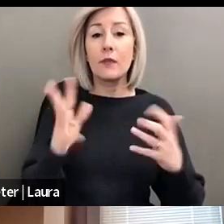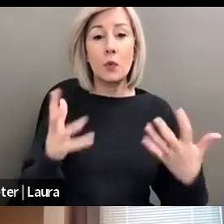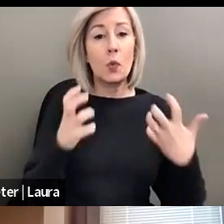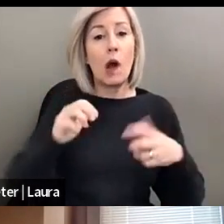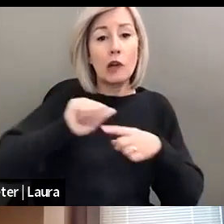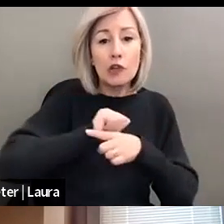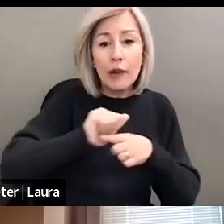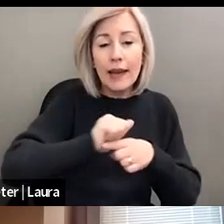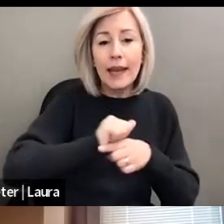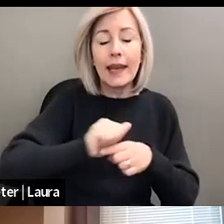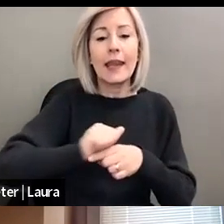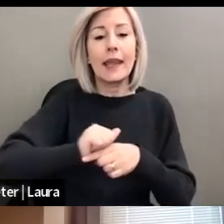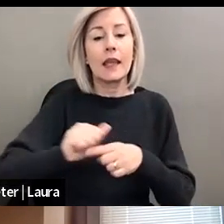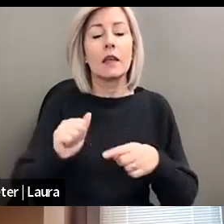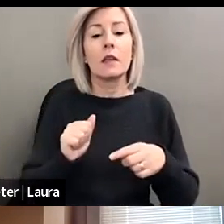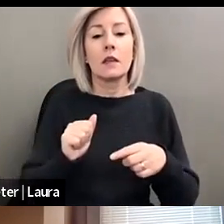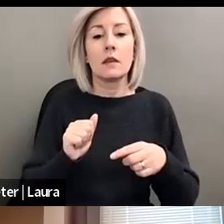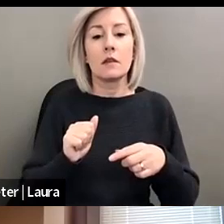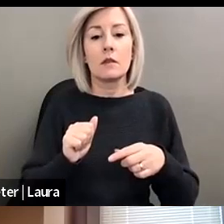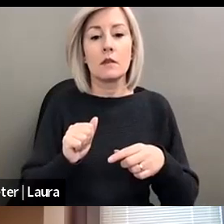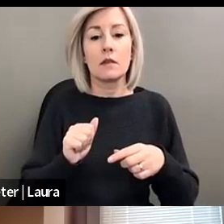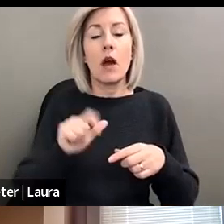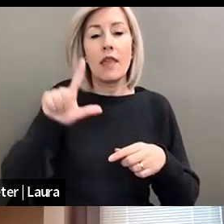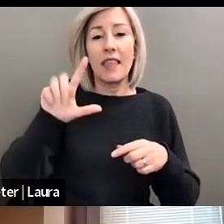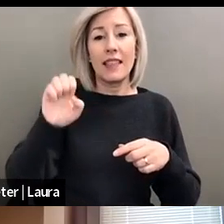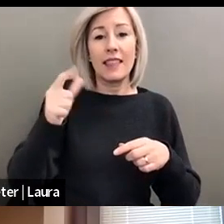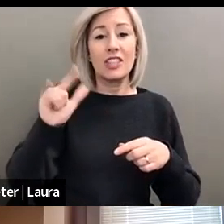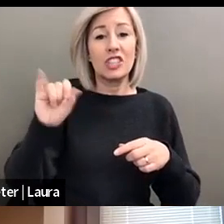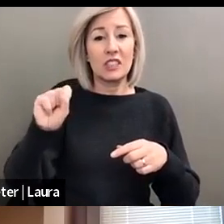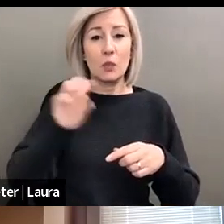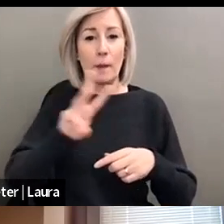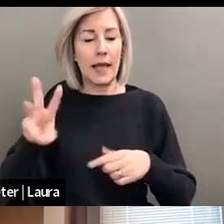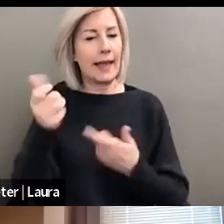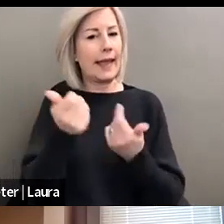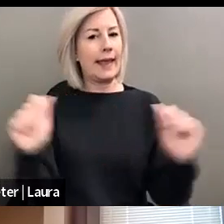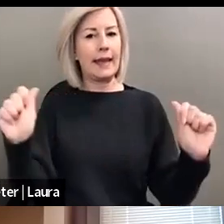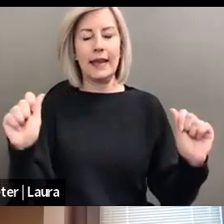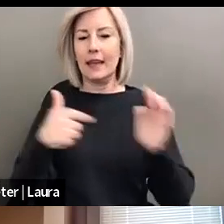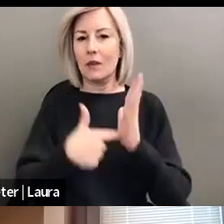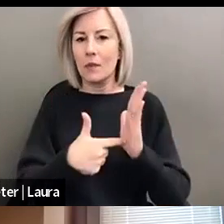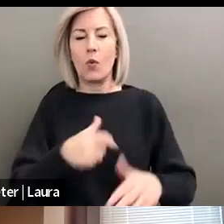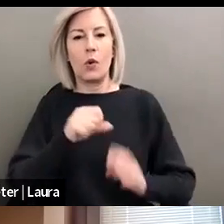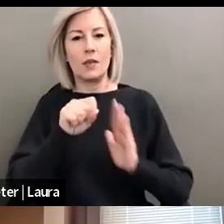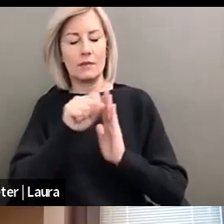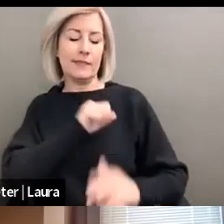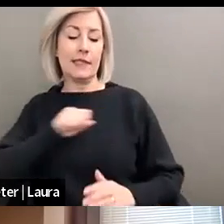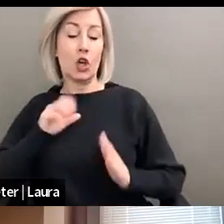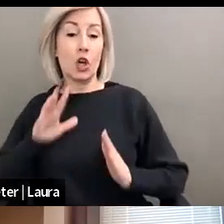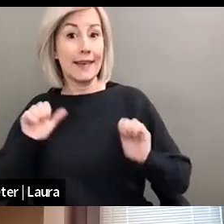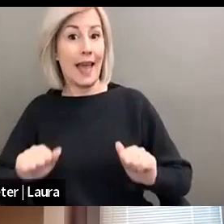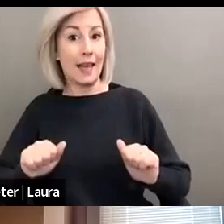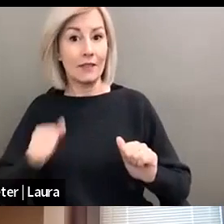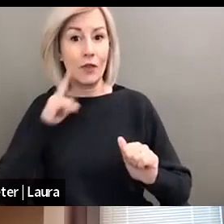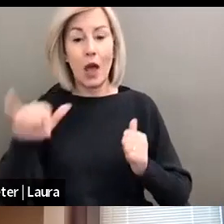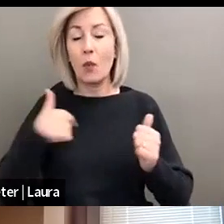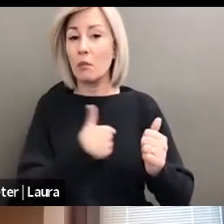training, or anybody does, on the Legis website, any representative or senator could do that for you, and we would be